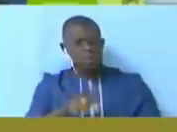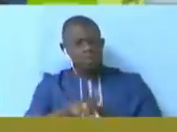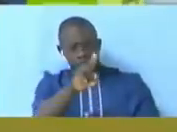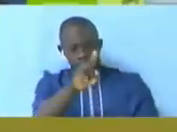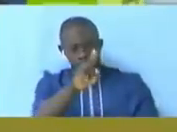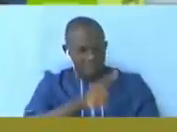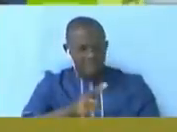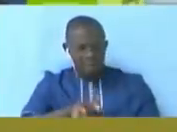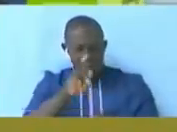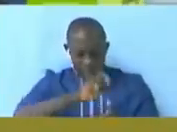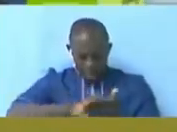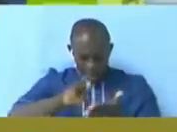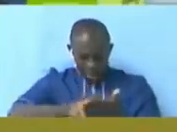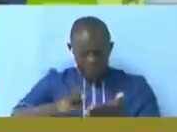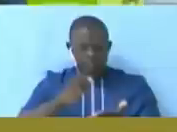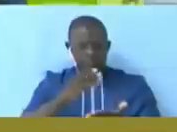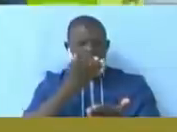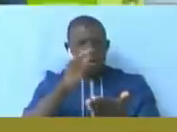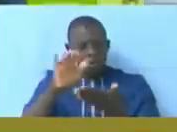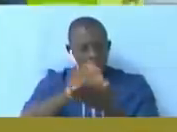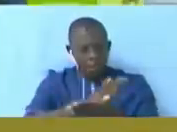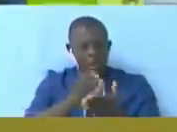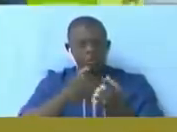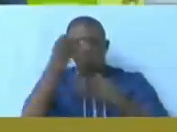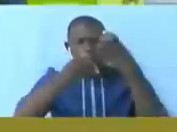Then I wrote a